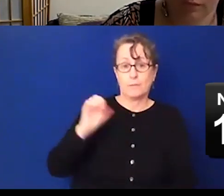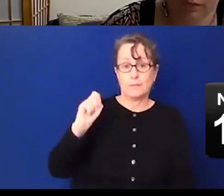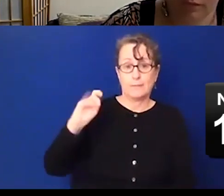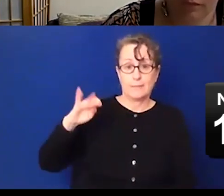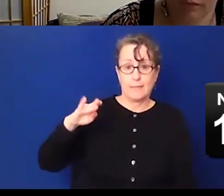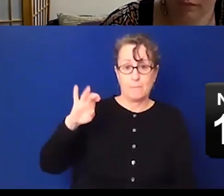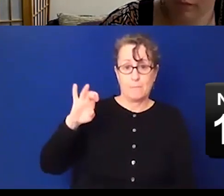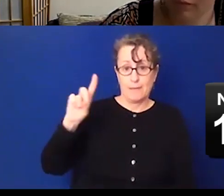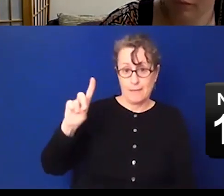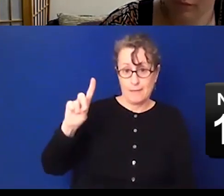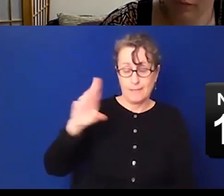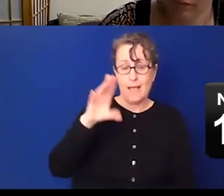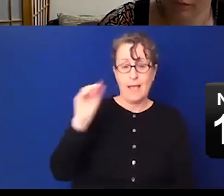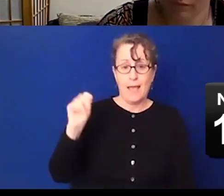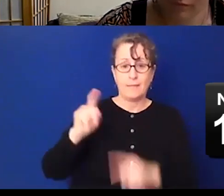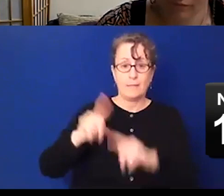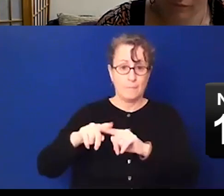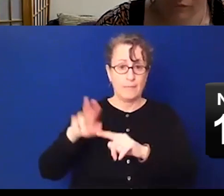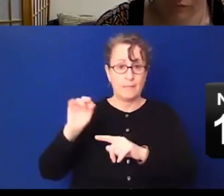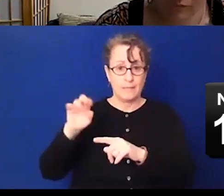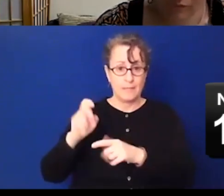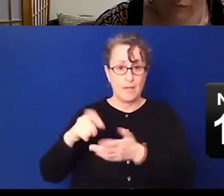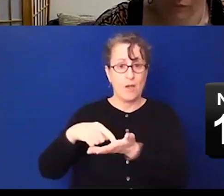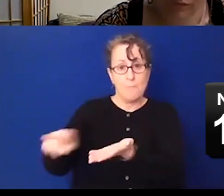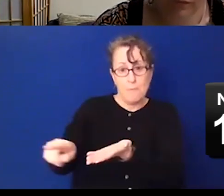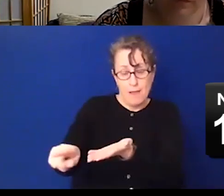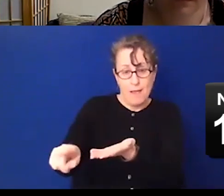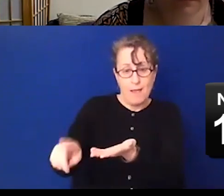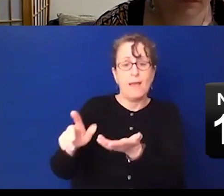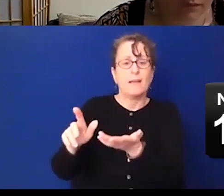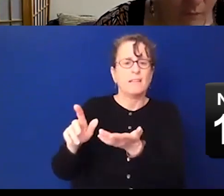care reimbursement paid monthly.